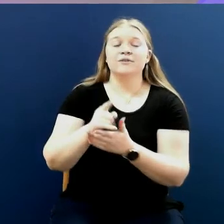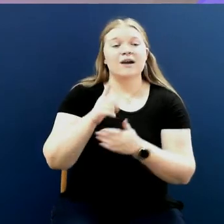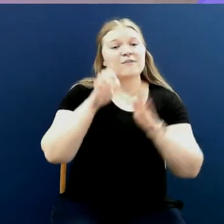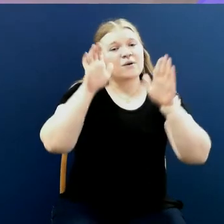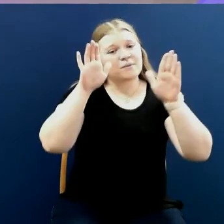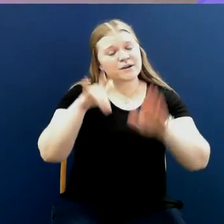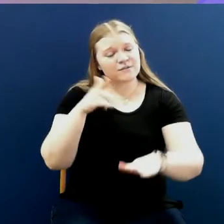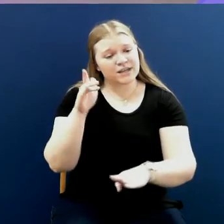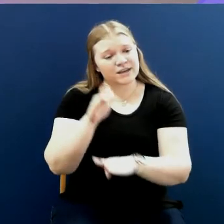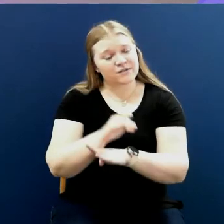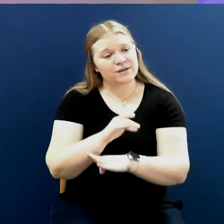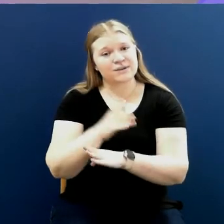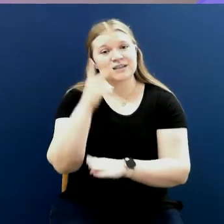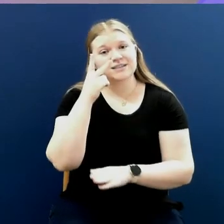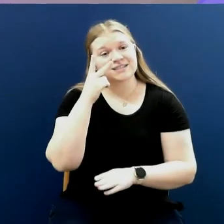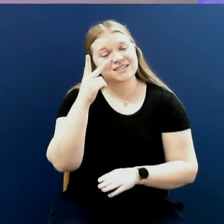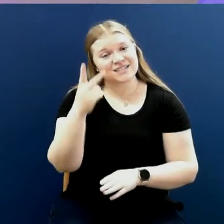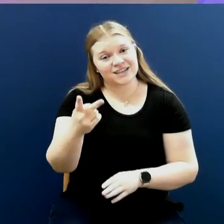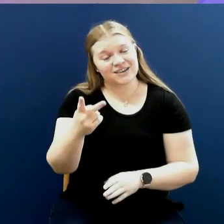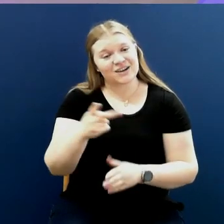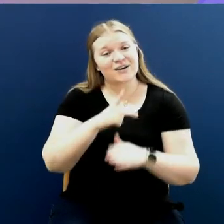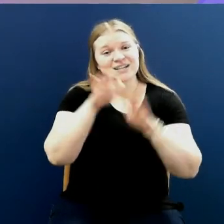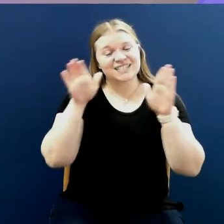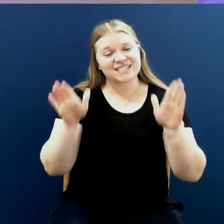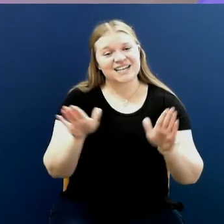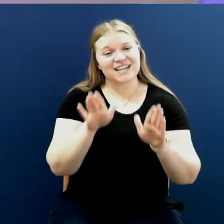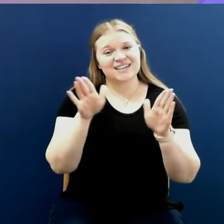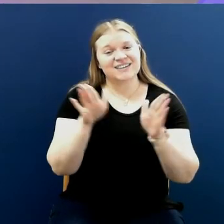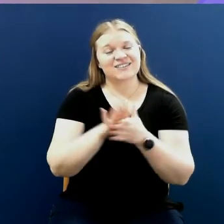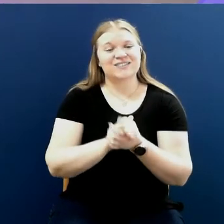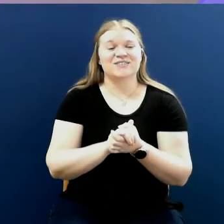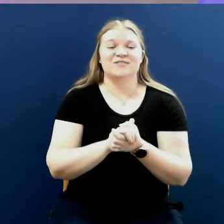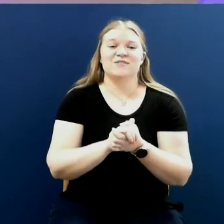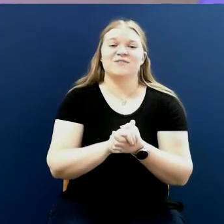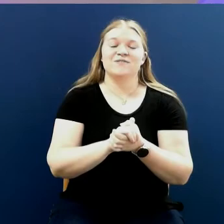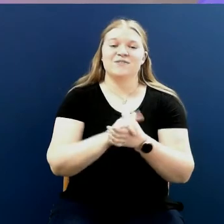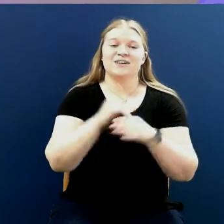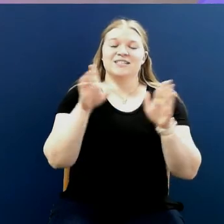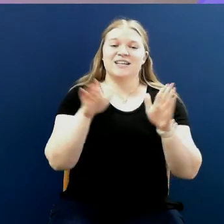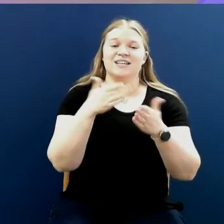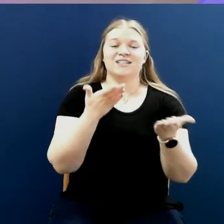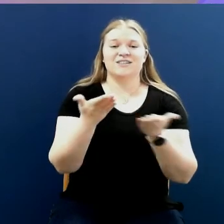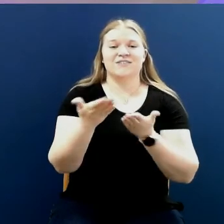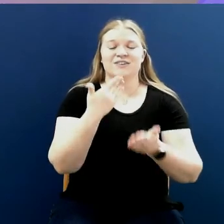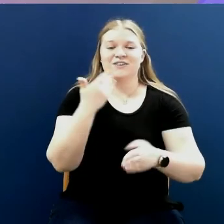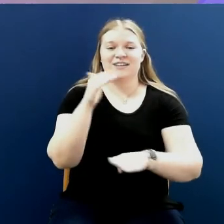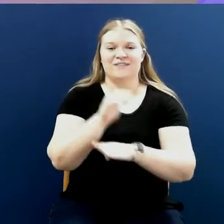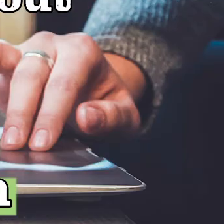wonderful evening, and we will see you guys on Sunday for our regular service. Good evening.